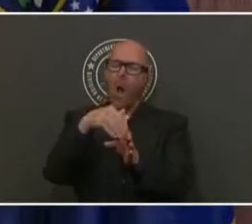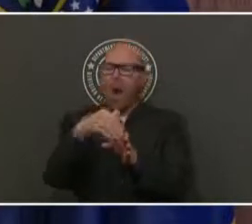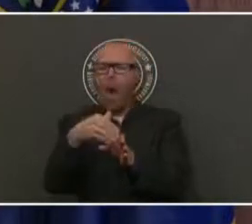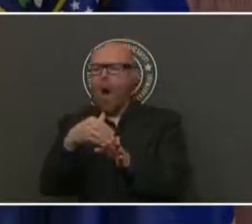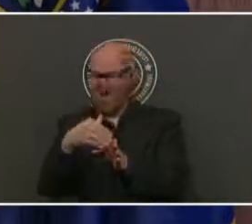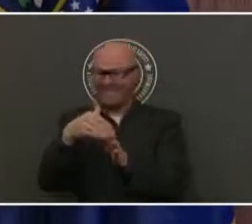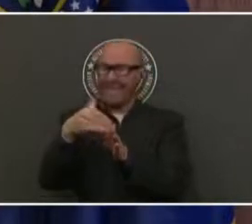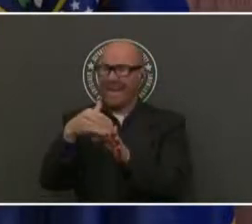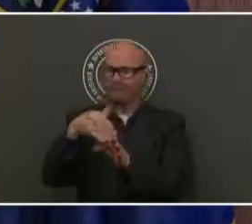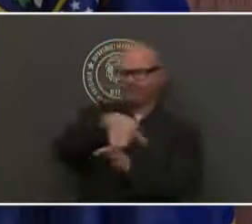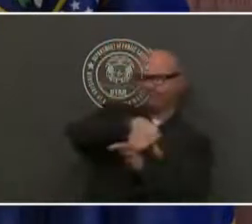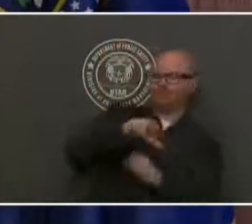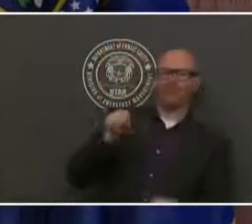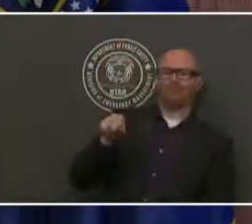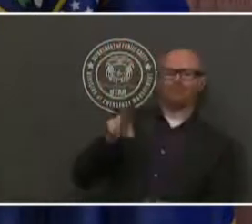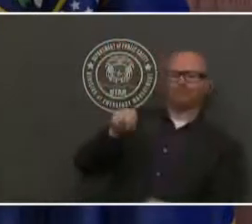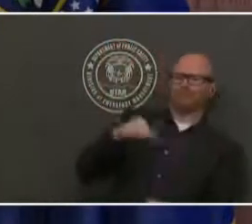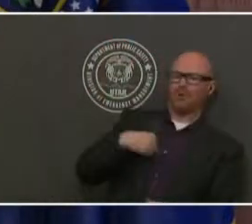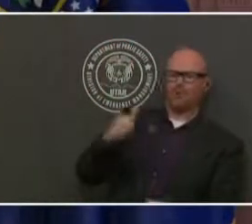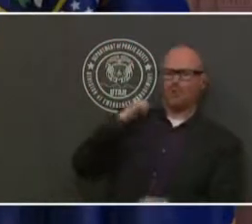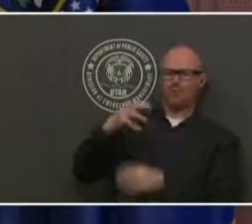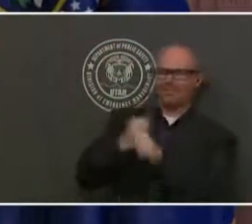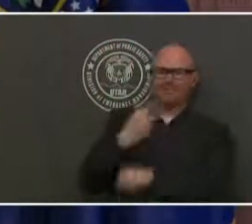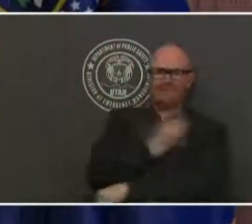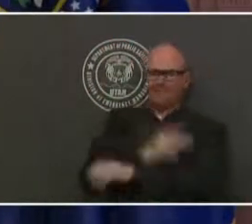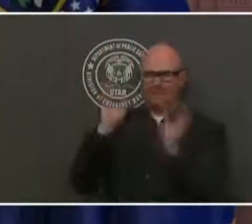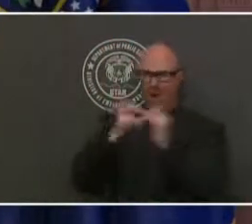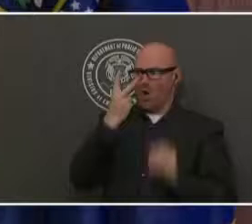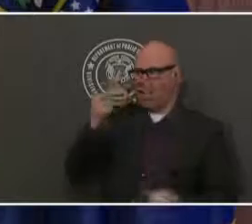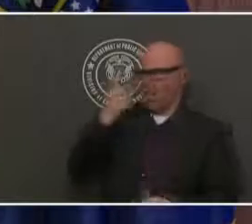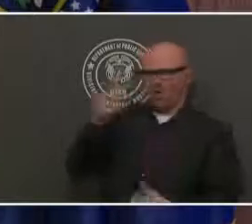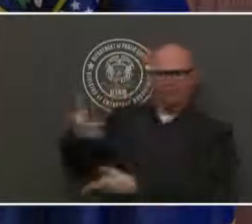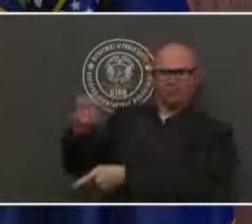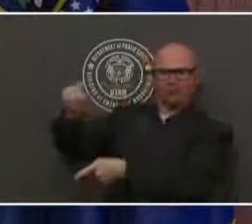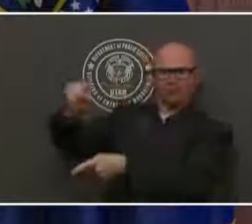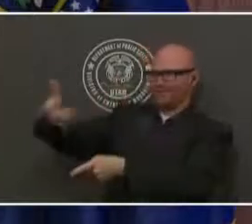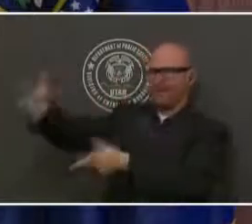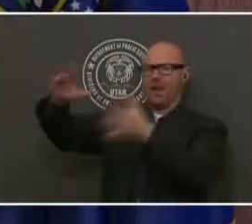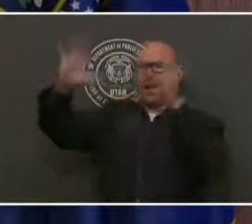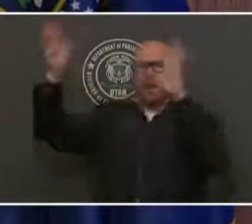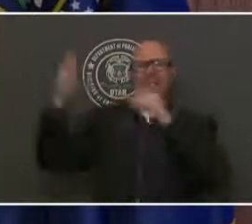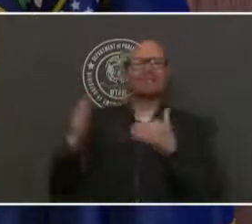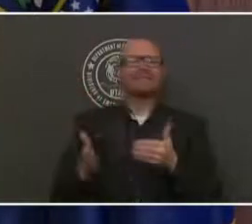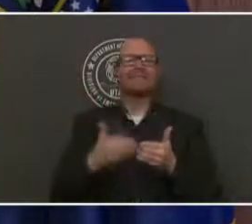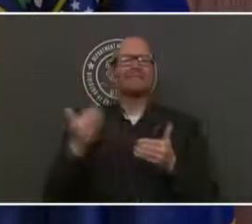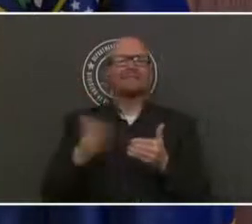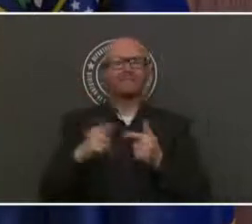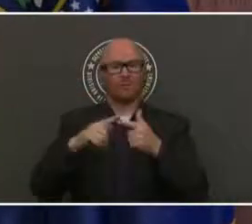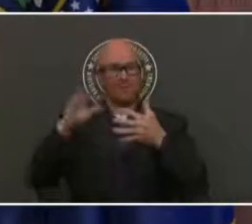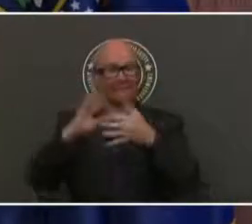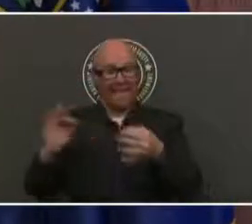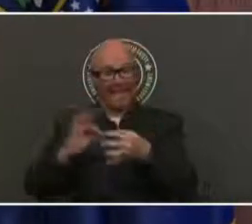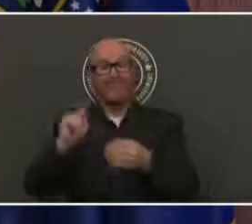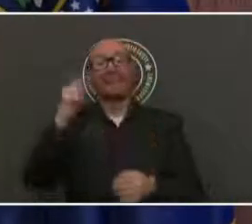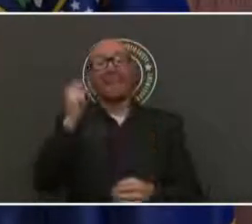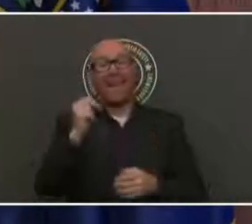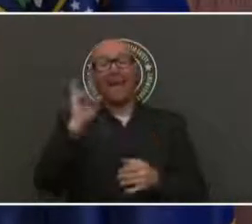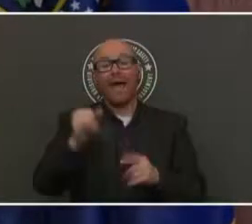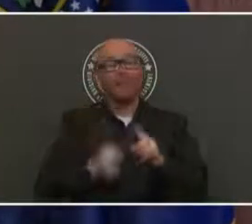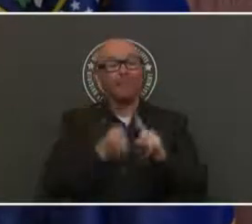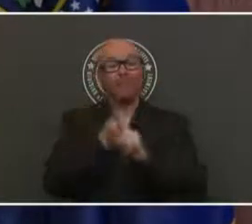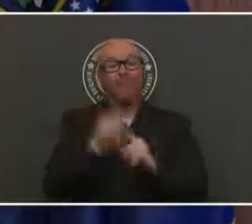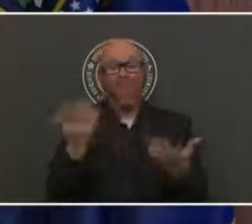a reason not to want to get the vaccine, and that more people will die because of this decision to push